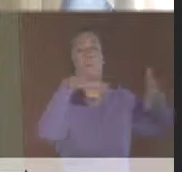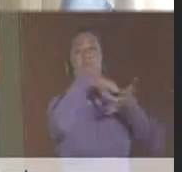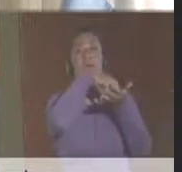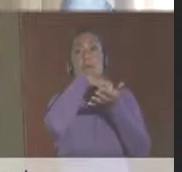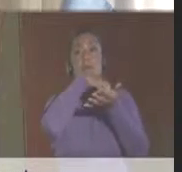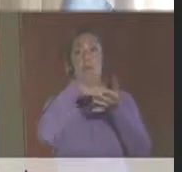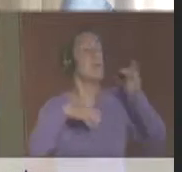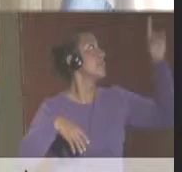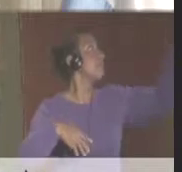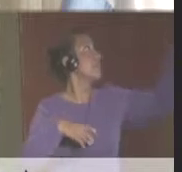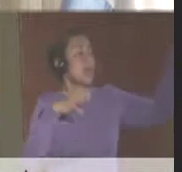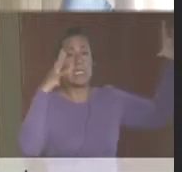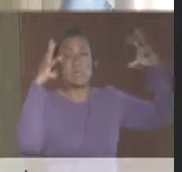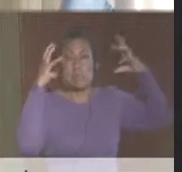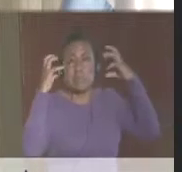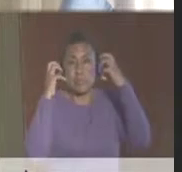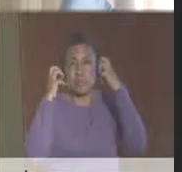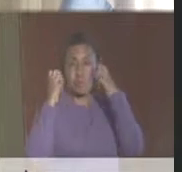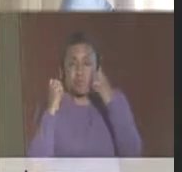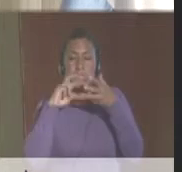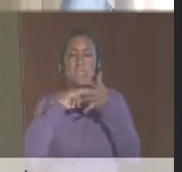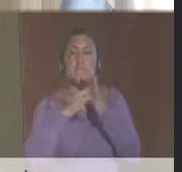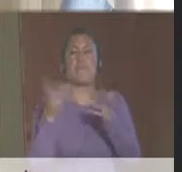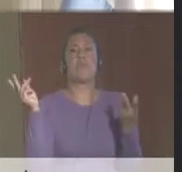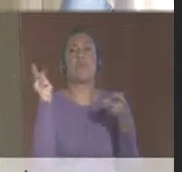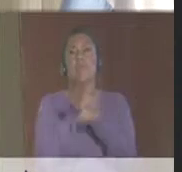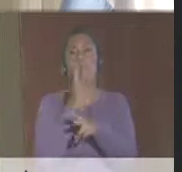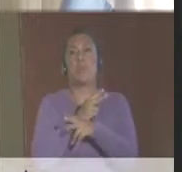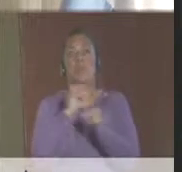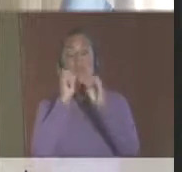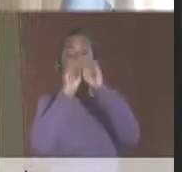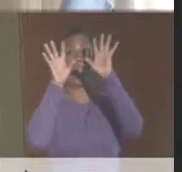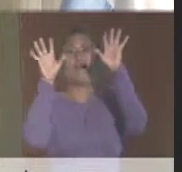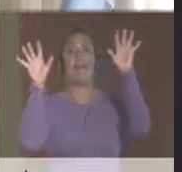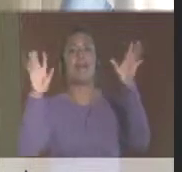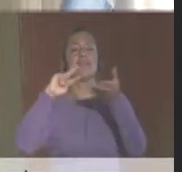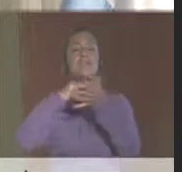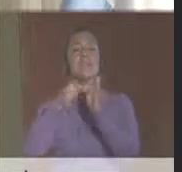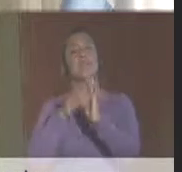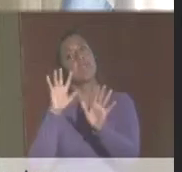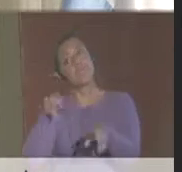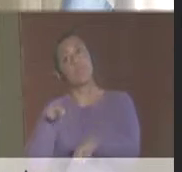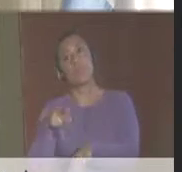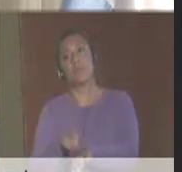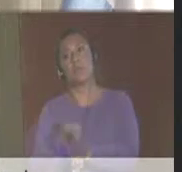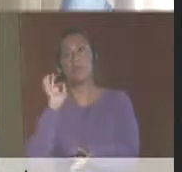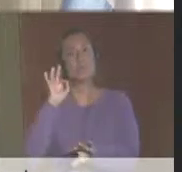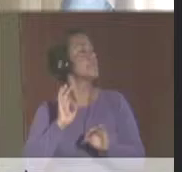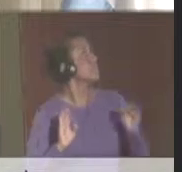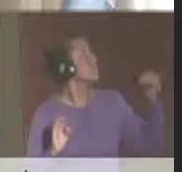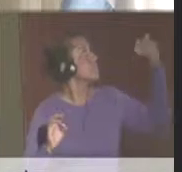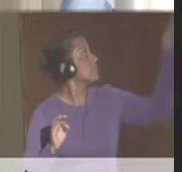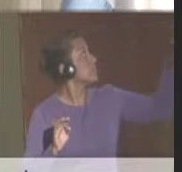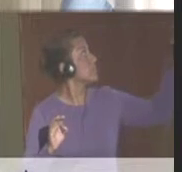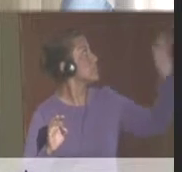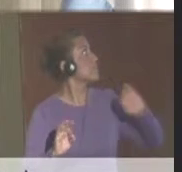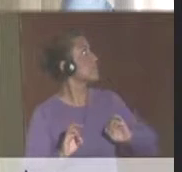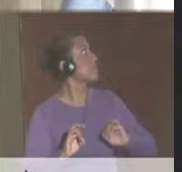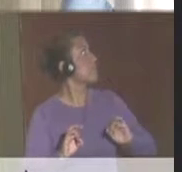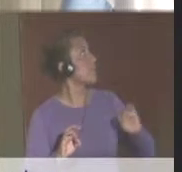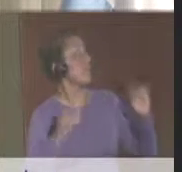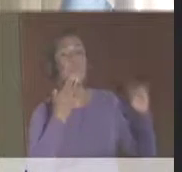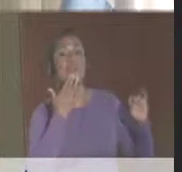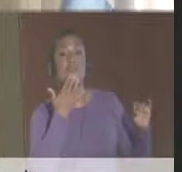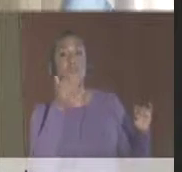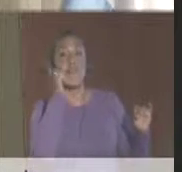can see the darker colors on the screen coincide with the most vulnerable areas, and the lighter ones with the least vulnerable areas, and